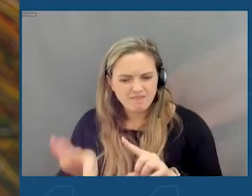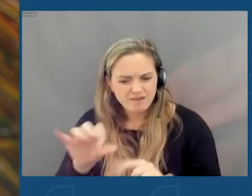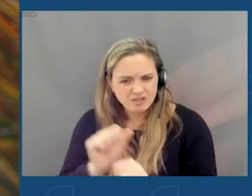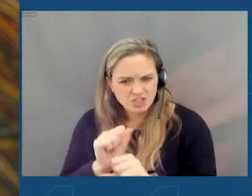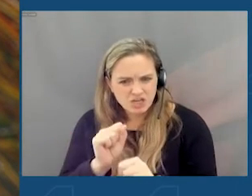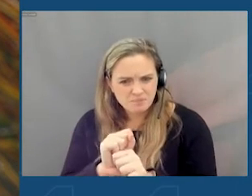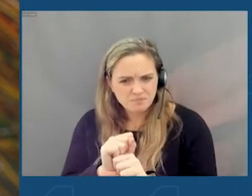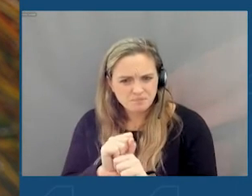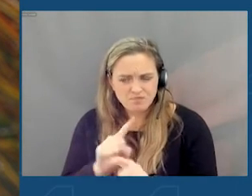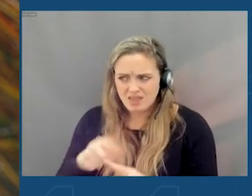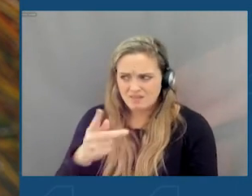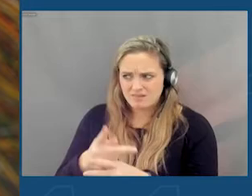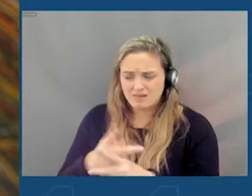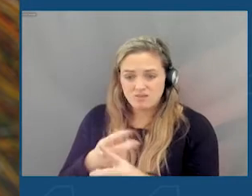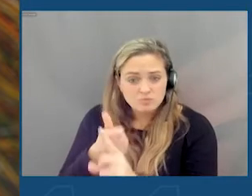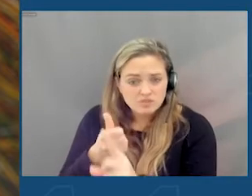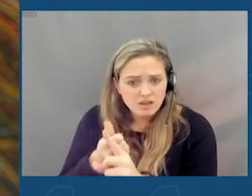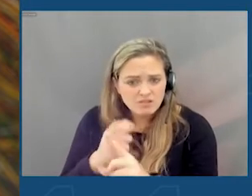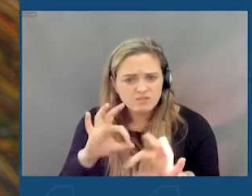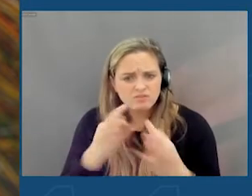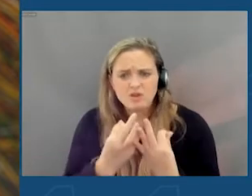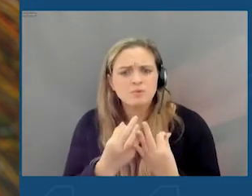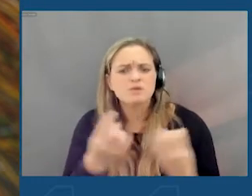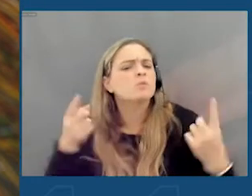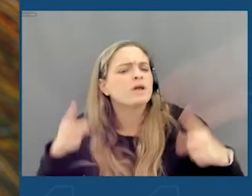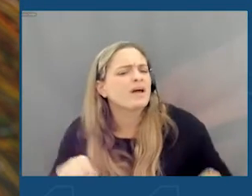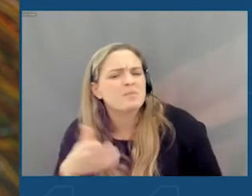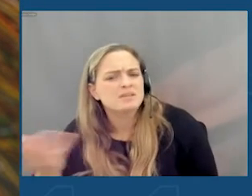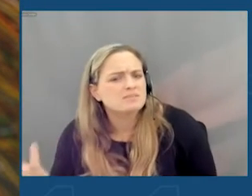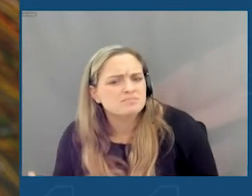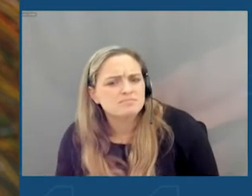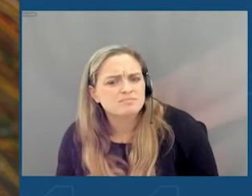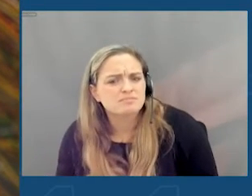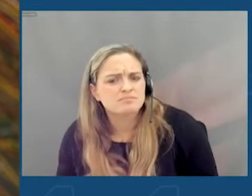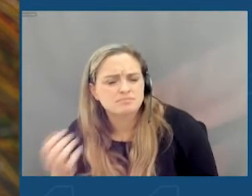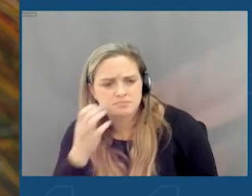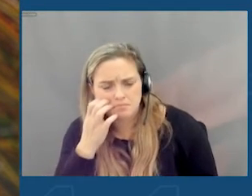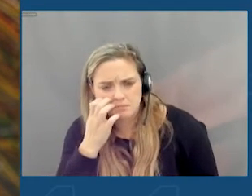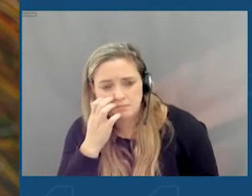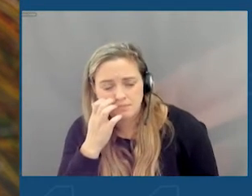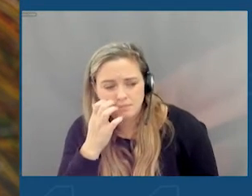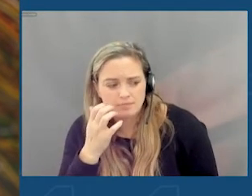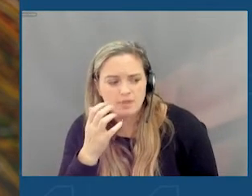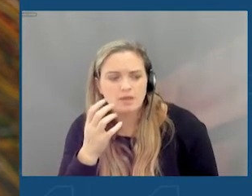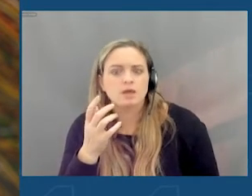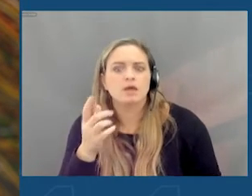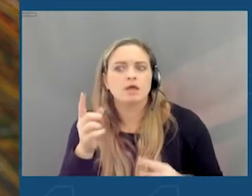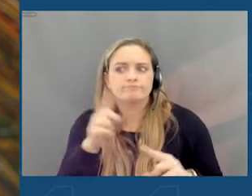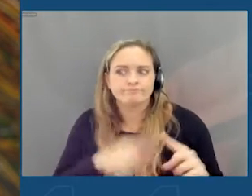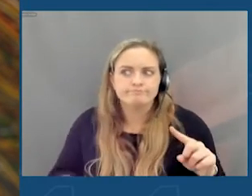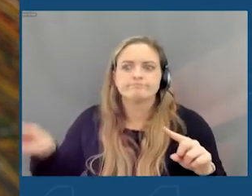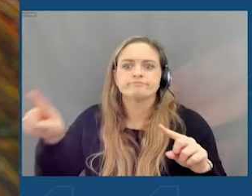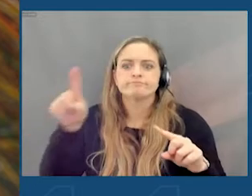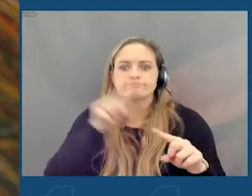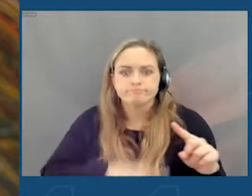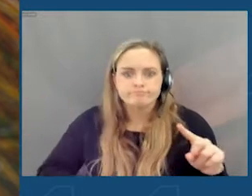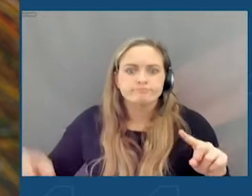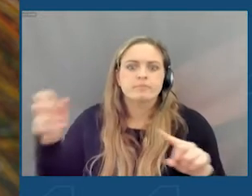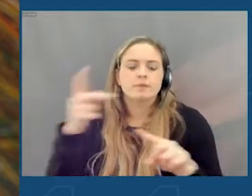their families, what alternatives do they do? It cycles people back to the